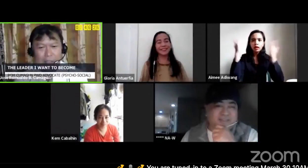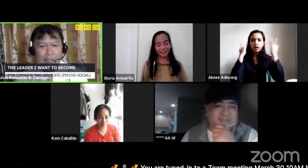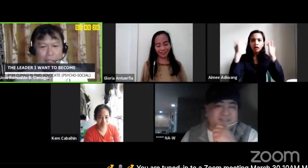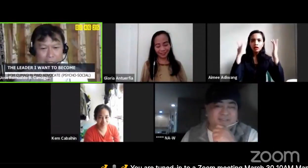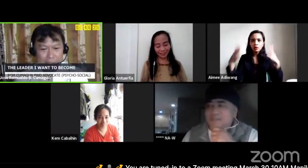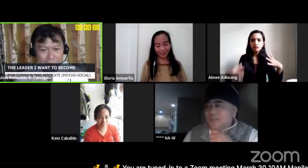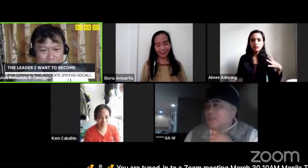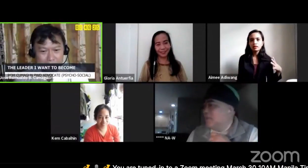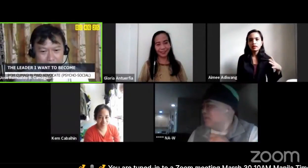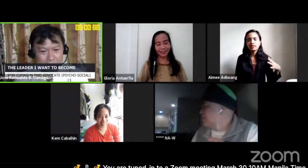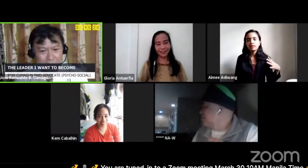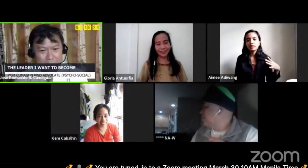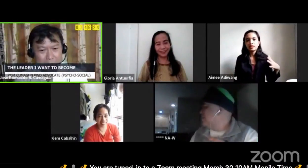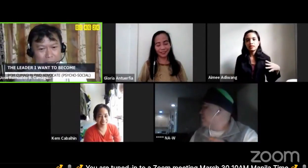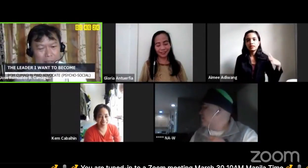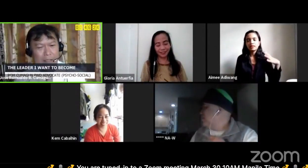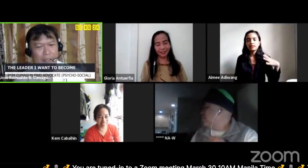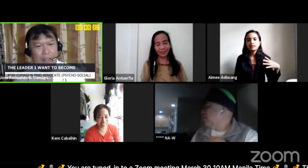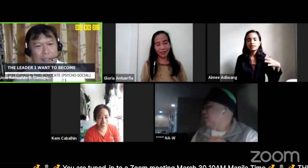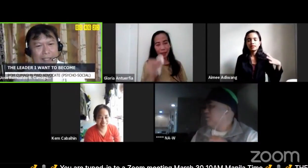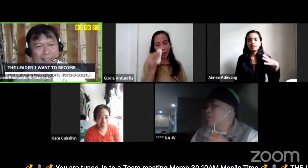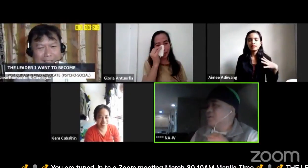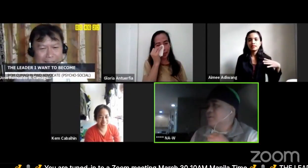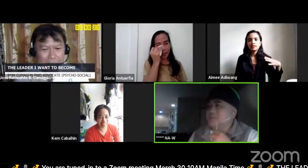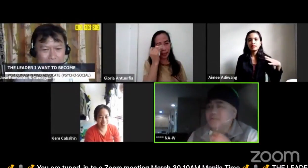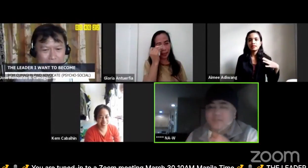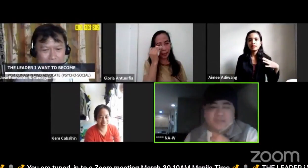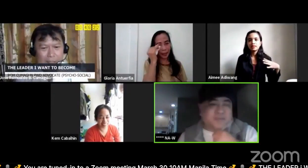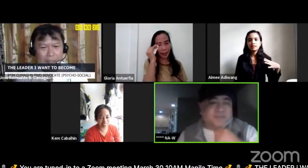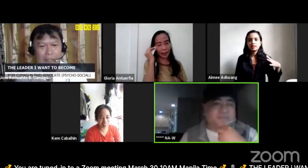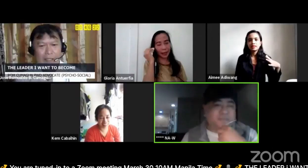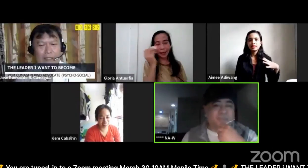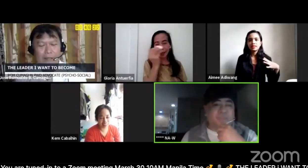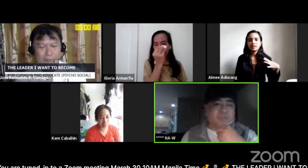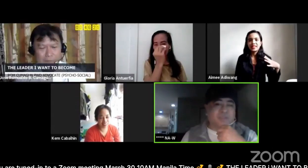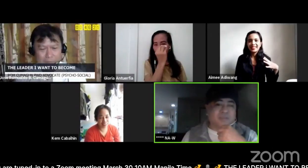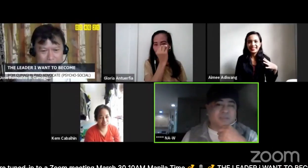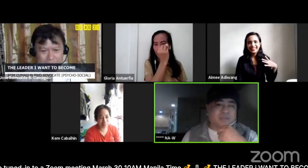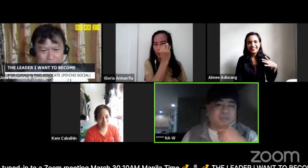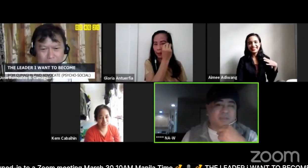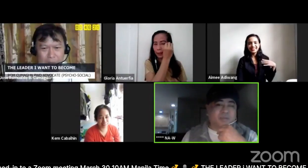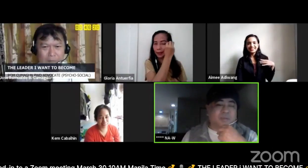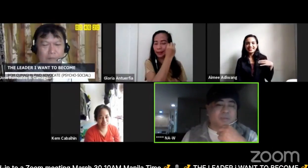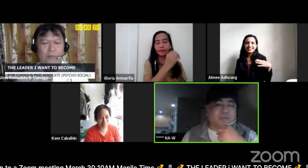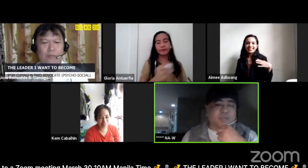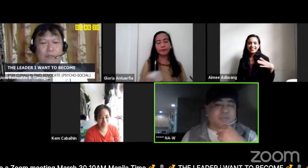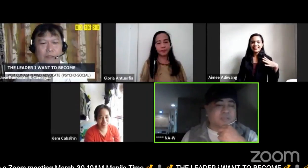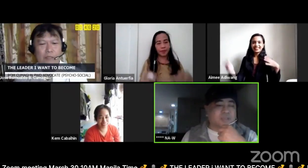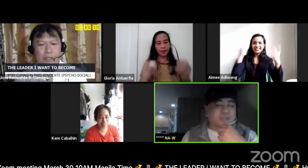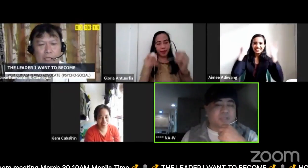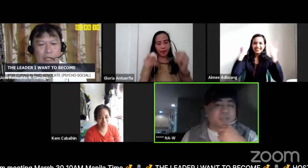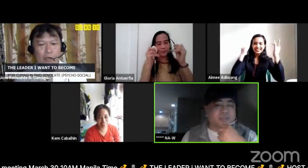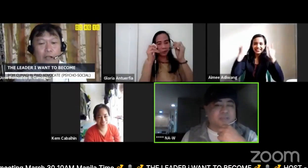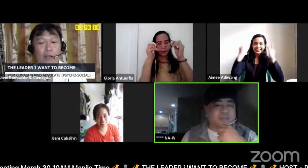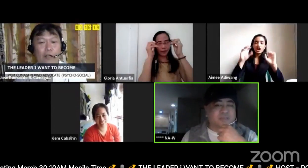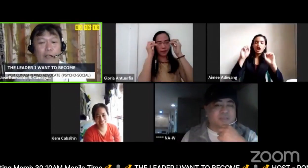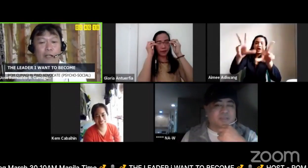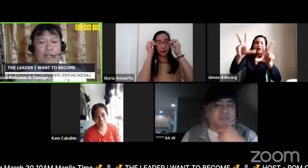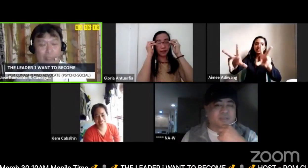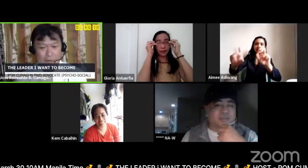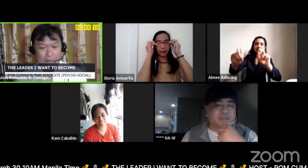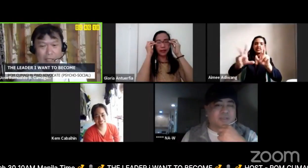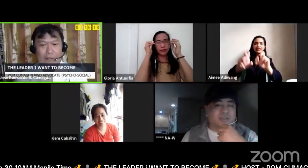television. I hear Kaya your nga, TV. What about now? Okay. What about now? Can you still hear